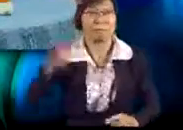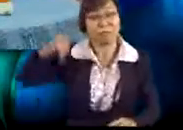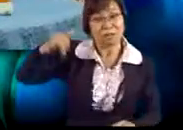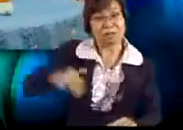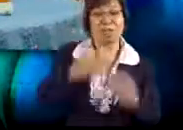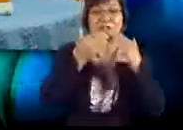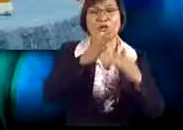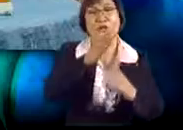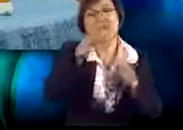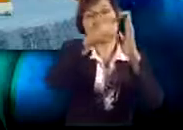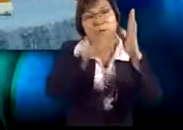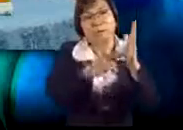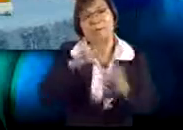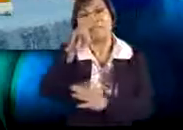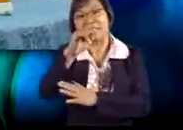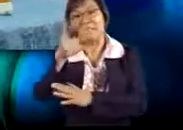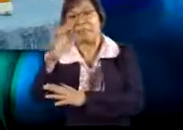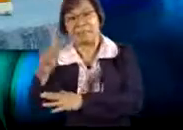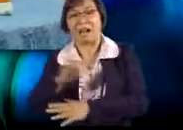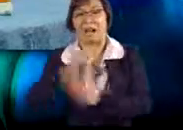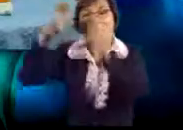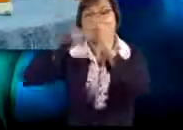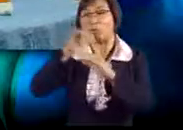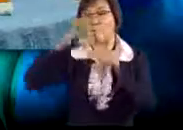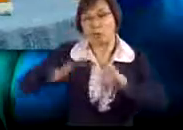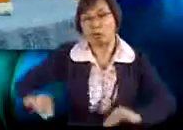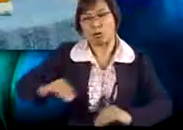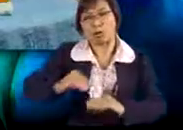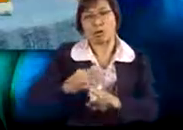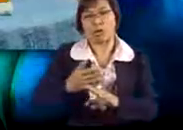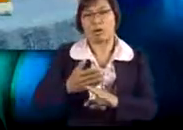Yeah, thanks to your mom's recipe, Nick. I hope we don't finish all the